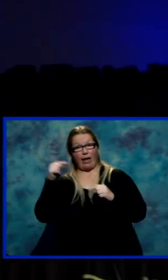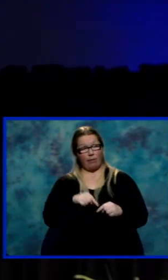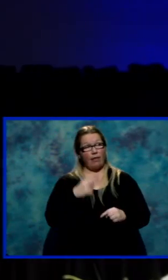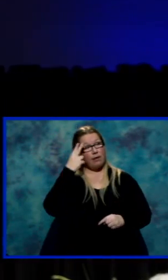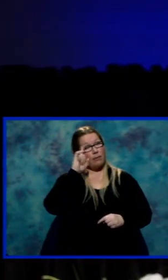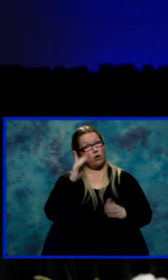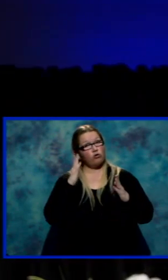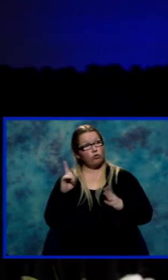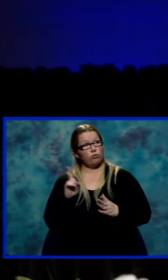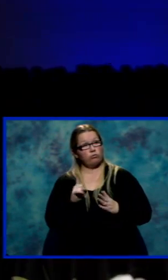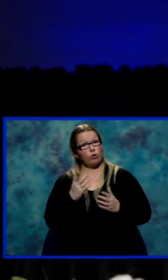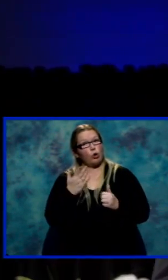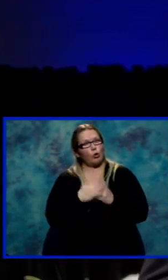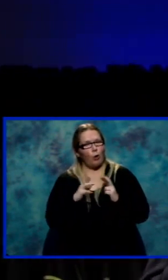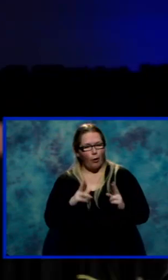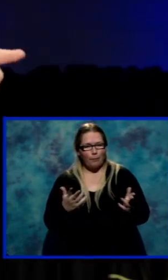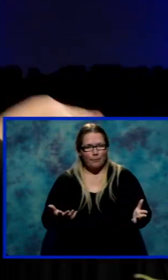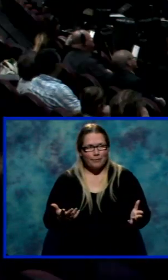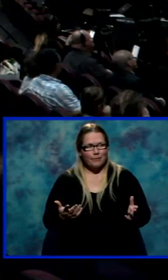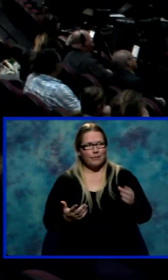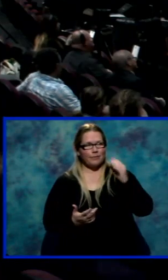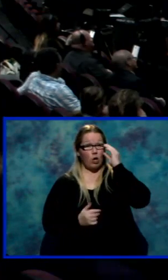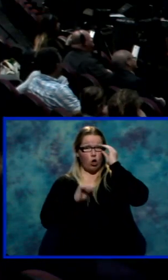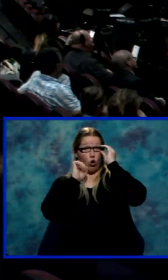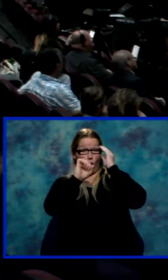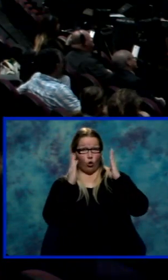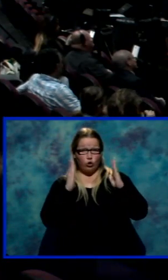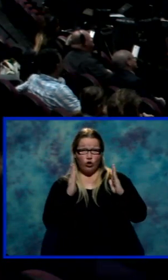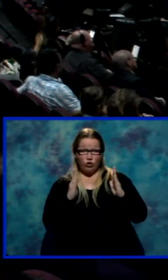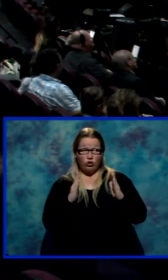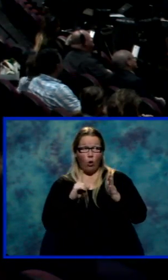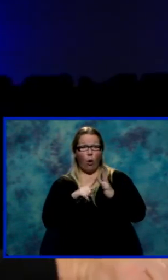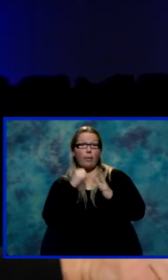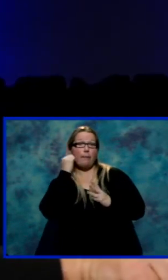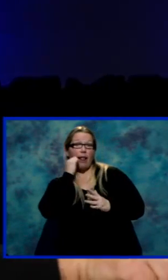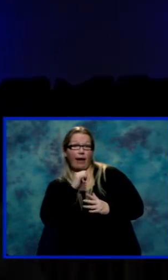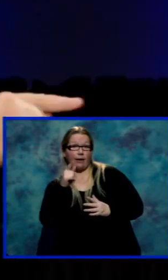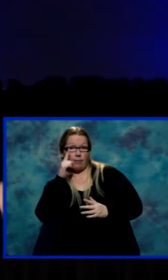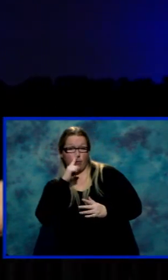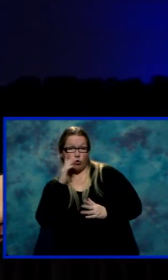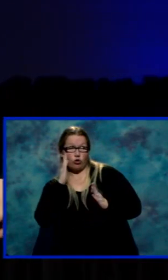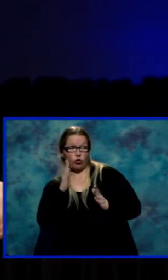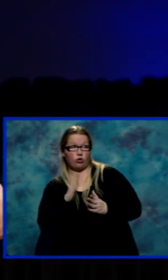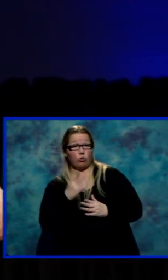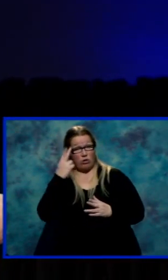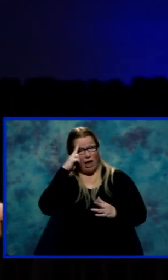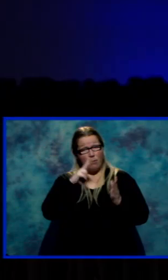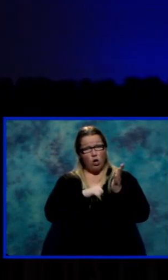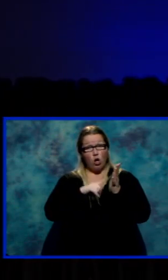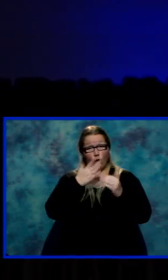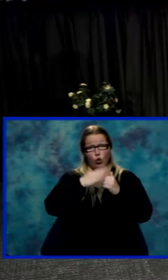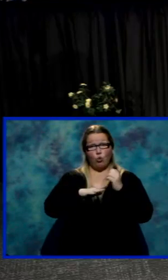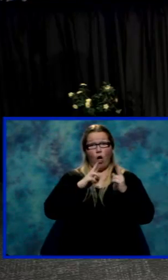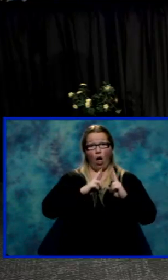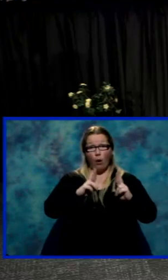was New Hope. Your church? Or the black church? My church, yeah. It was called New Hope. Yes, yes. Well,